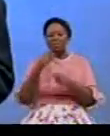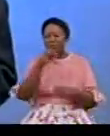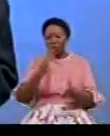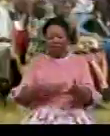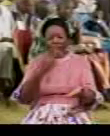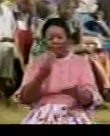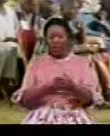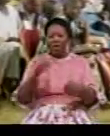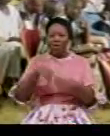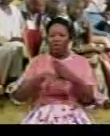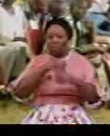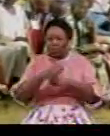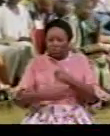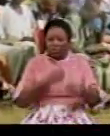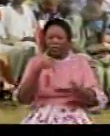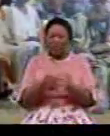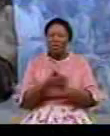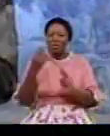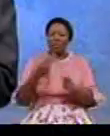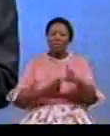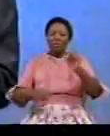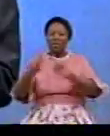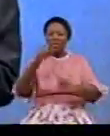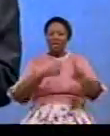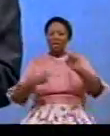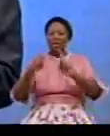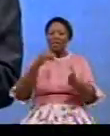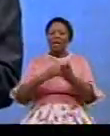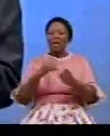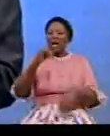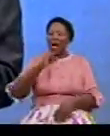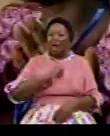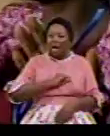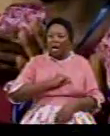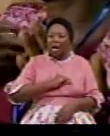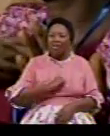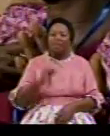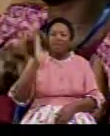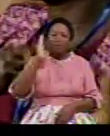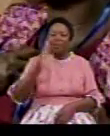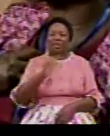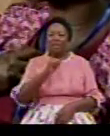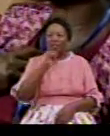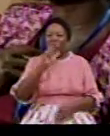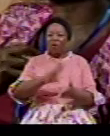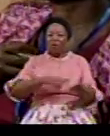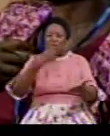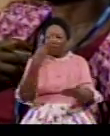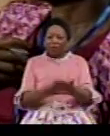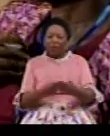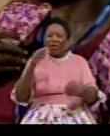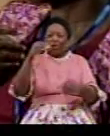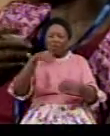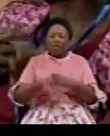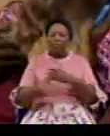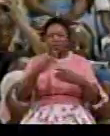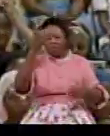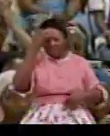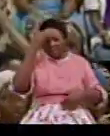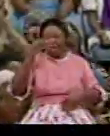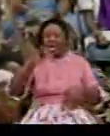you refuse to repent, if you refuse to come back from the wilderness of sin, if